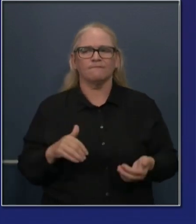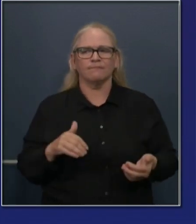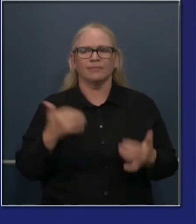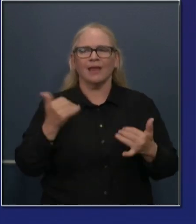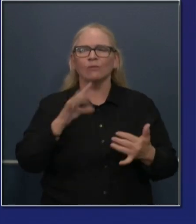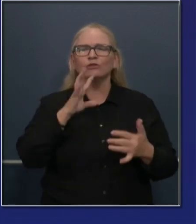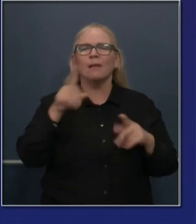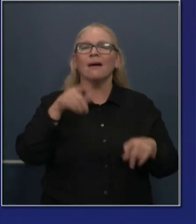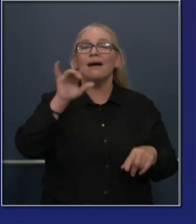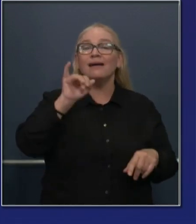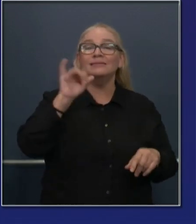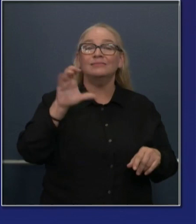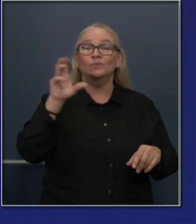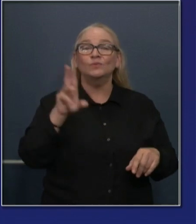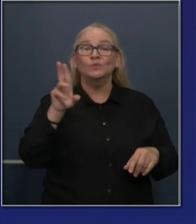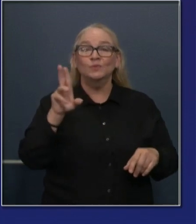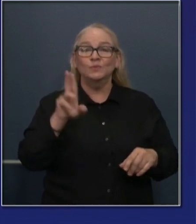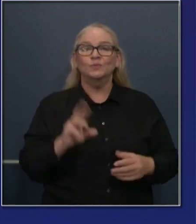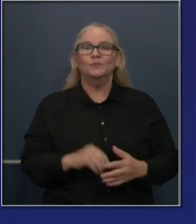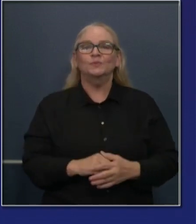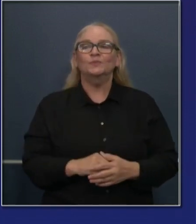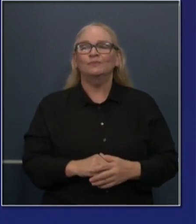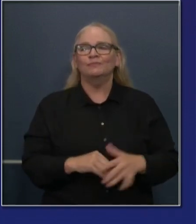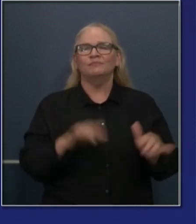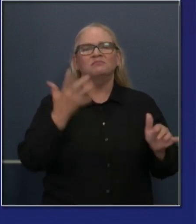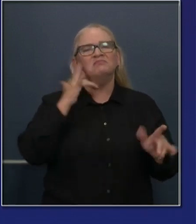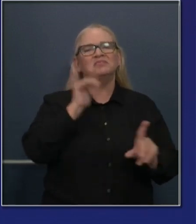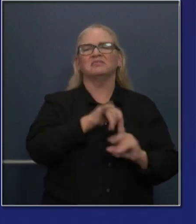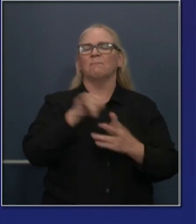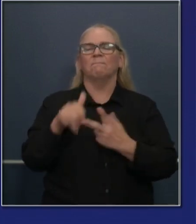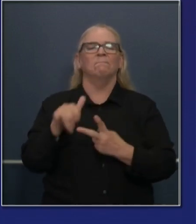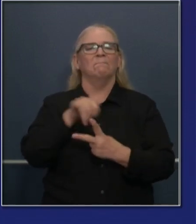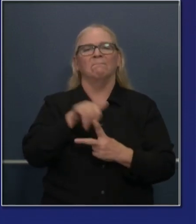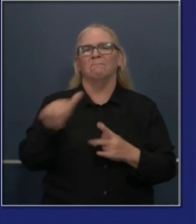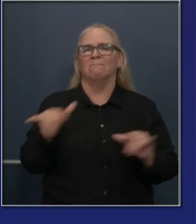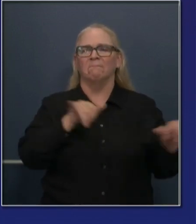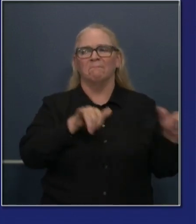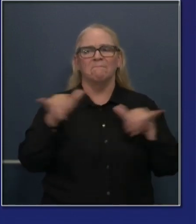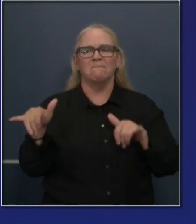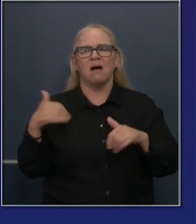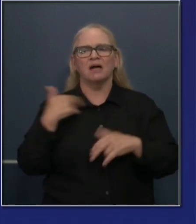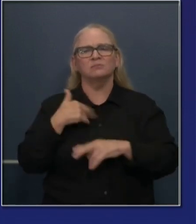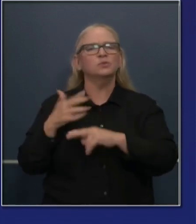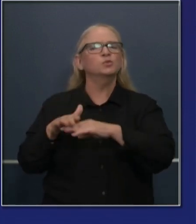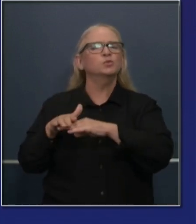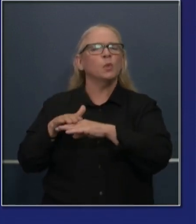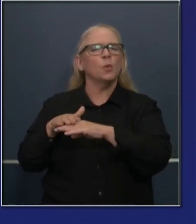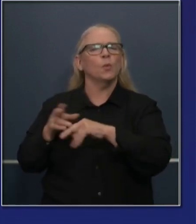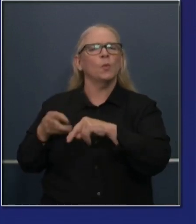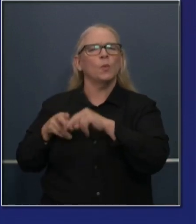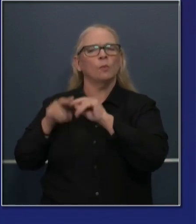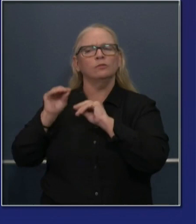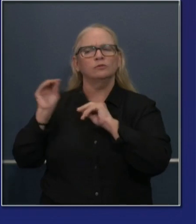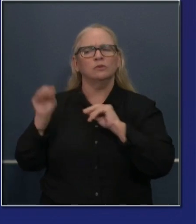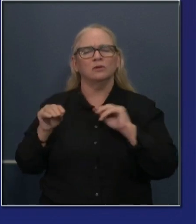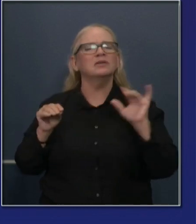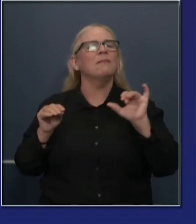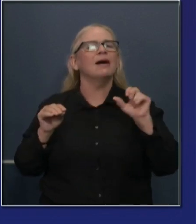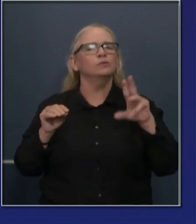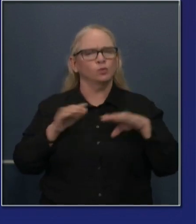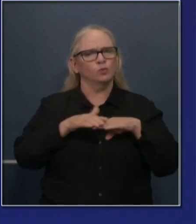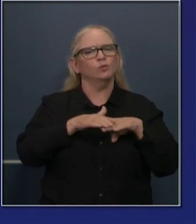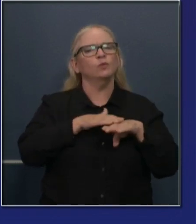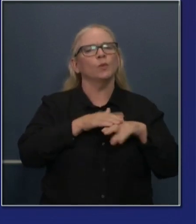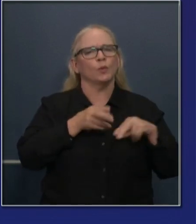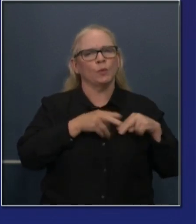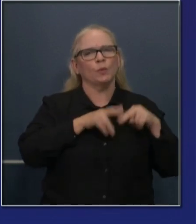relates to the rate of increase. While things are increasing, a couple weeks back it was 20% over a